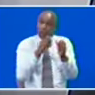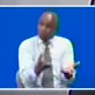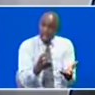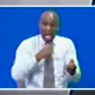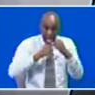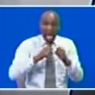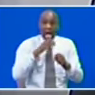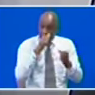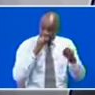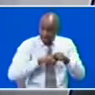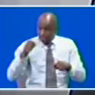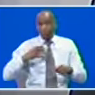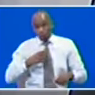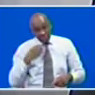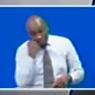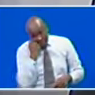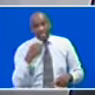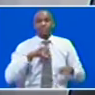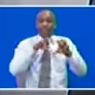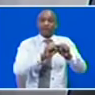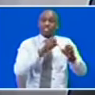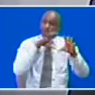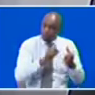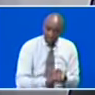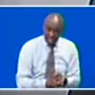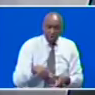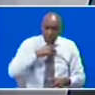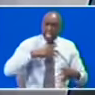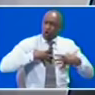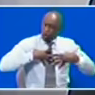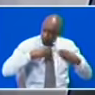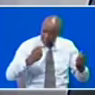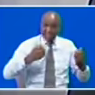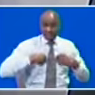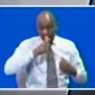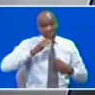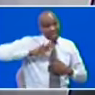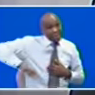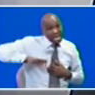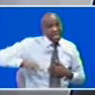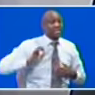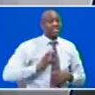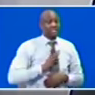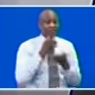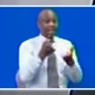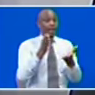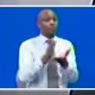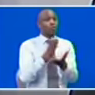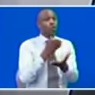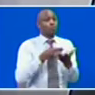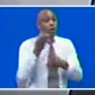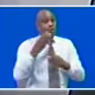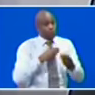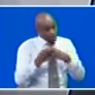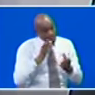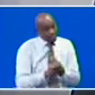when those people are not feeling well. And we have every confidence that the rest of the remaining staff that we have within the procurement department are able